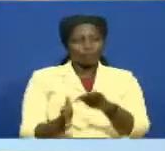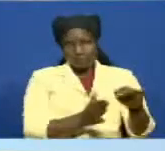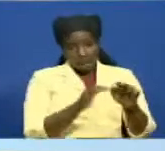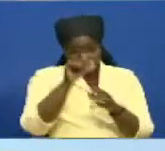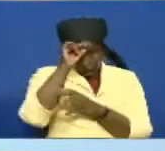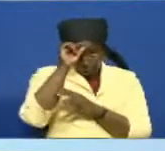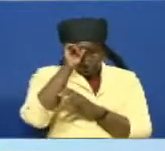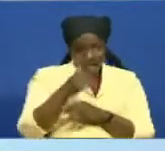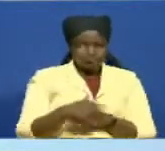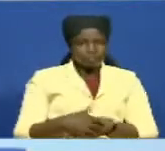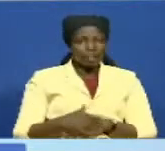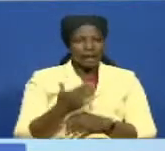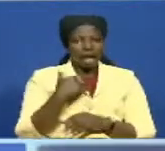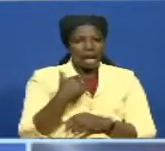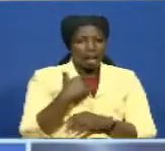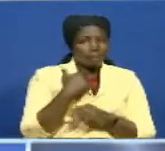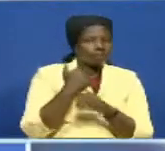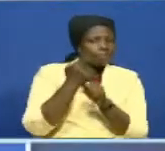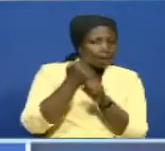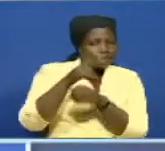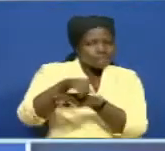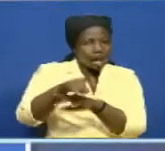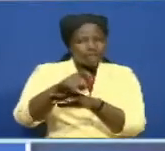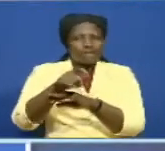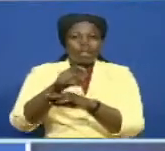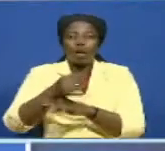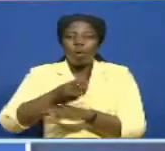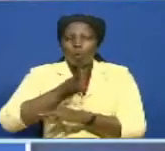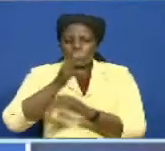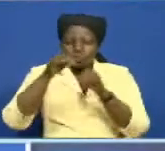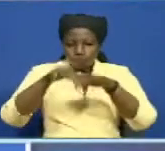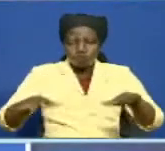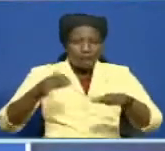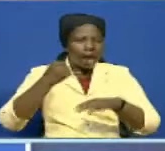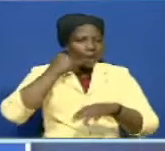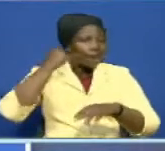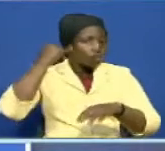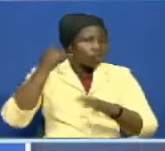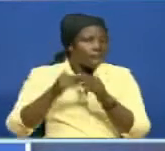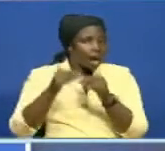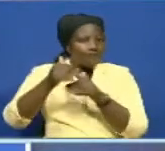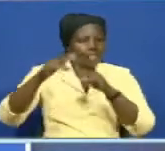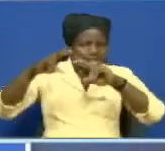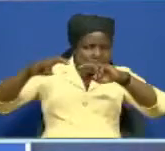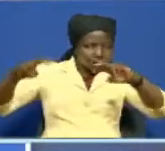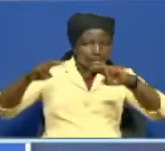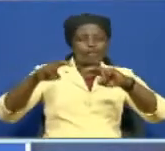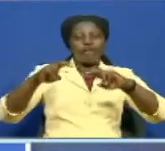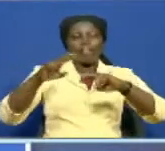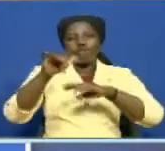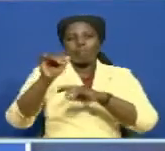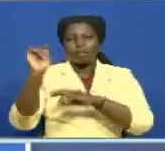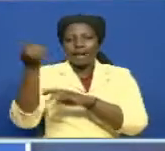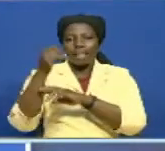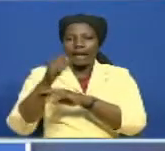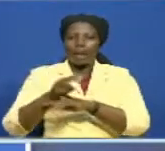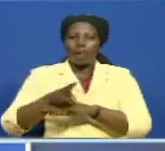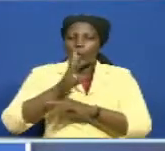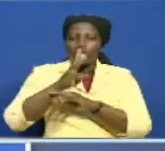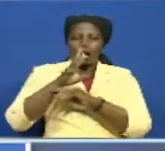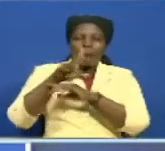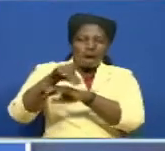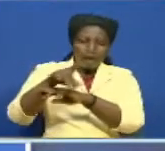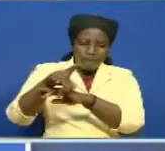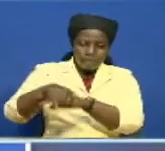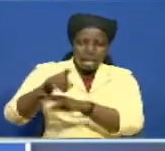And the government has banned fishing on Lake Nakuru after research by the Kenya Marine and Fisheries Research Institute deemed the fish unfit for